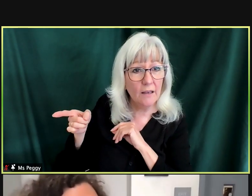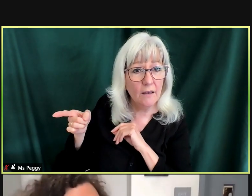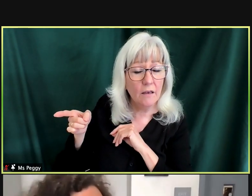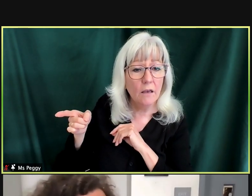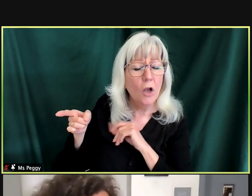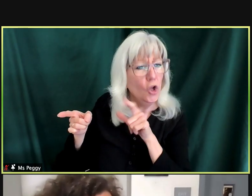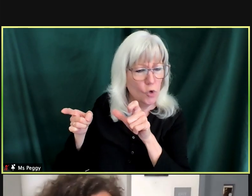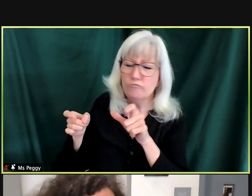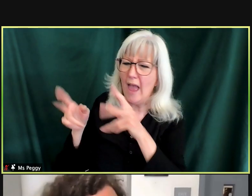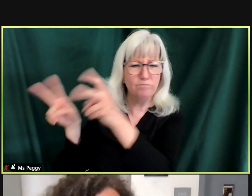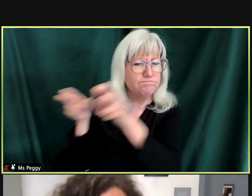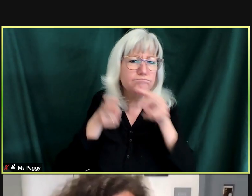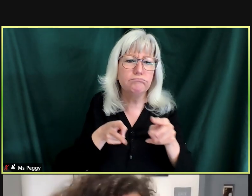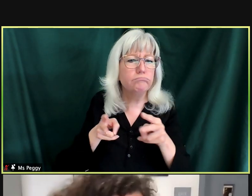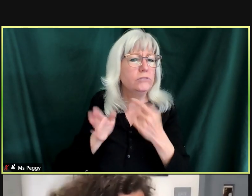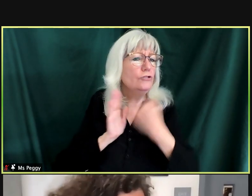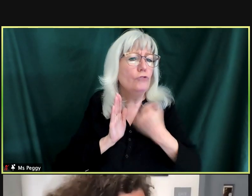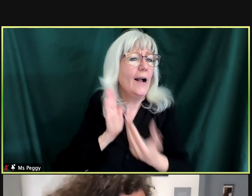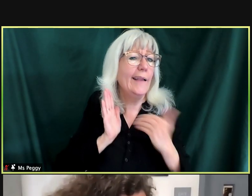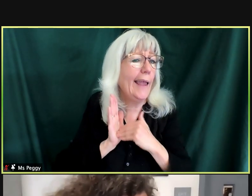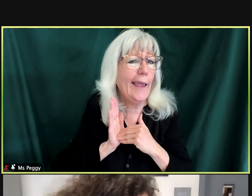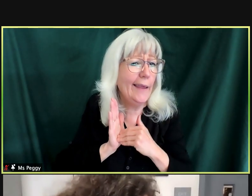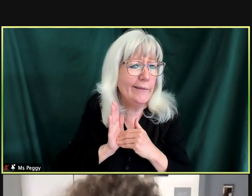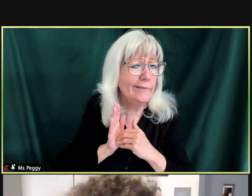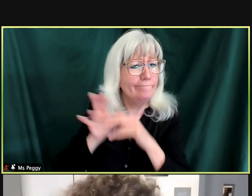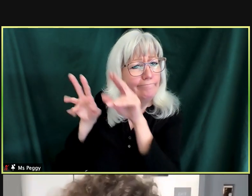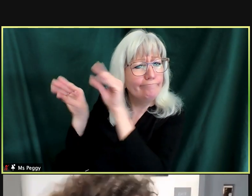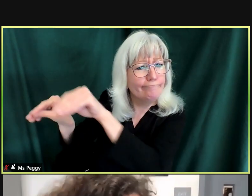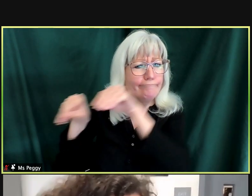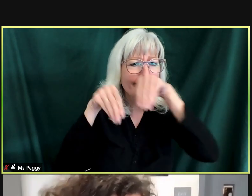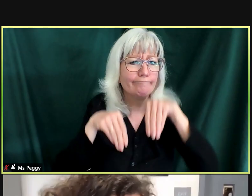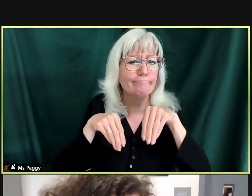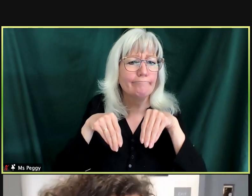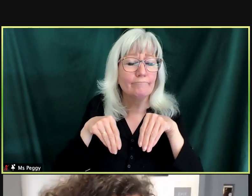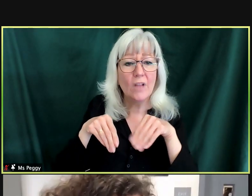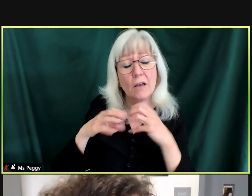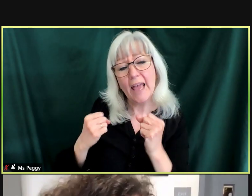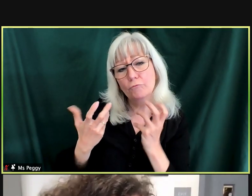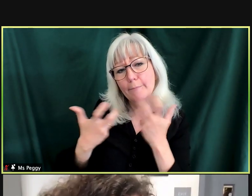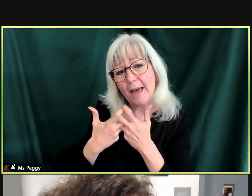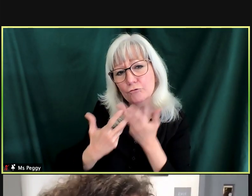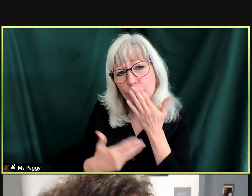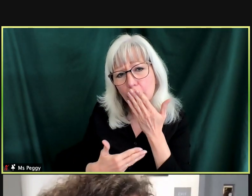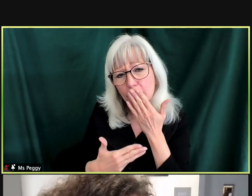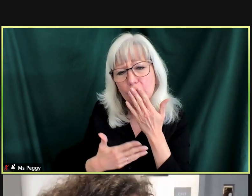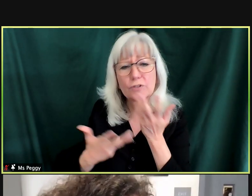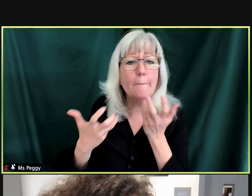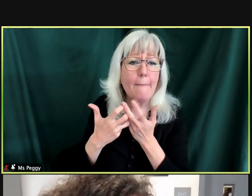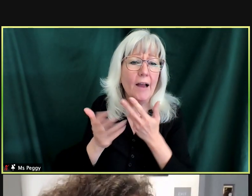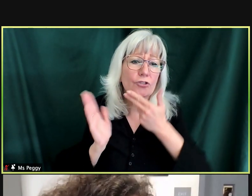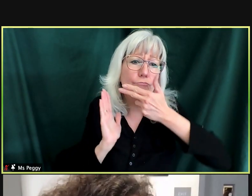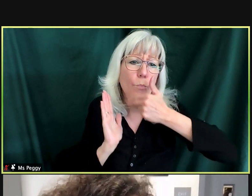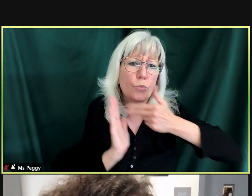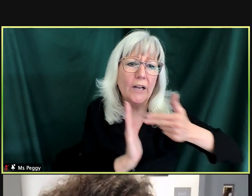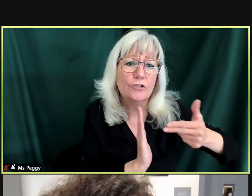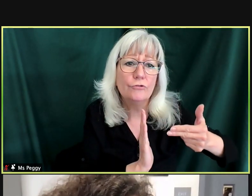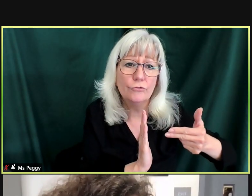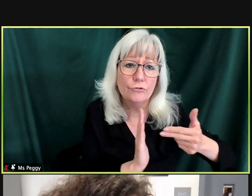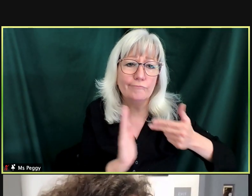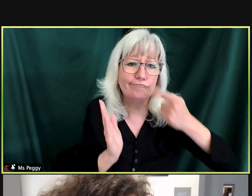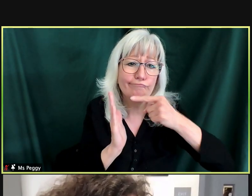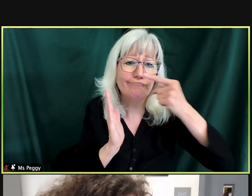outright copy this. You could just draw it again, and you could try to match the colors and match the brush strokes.